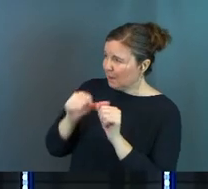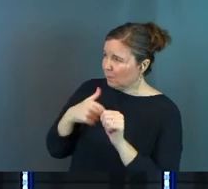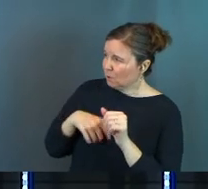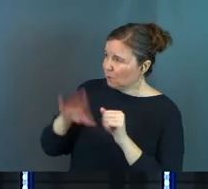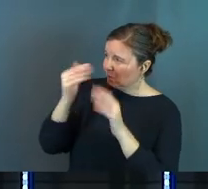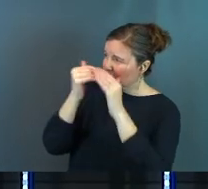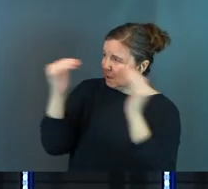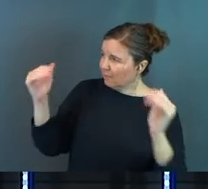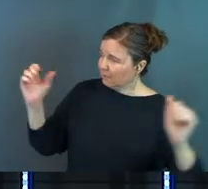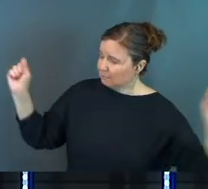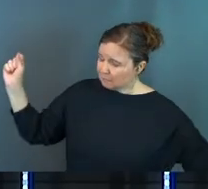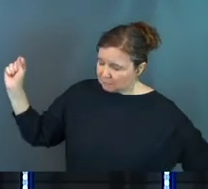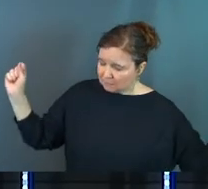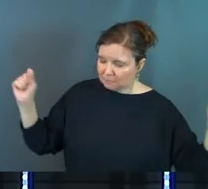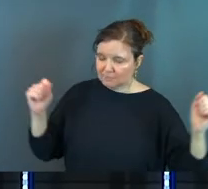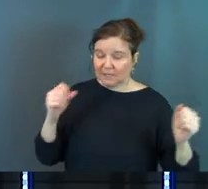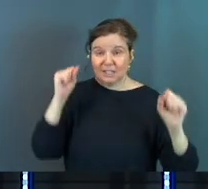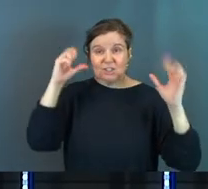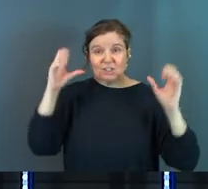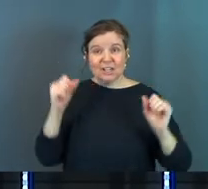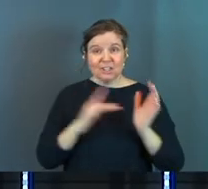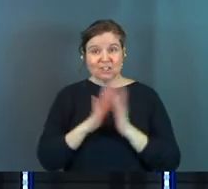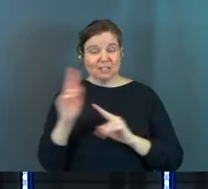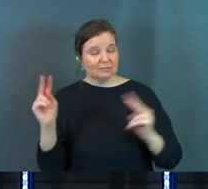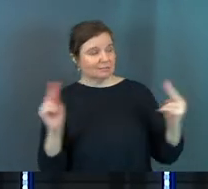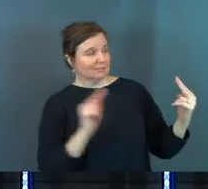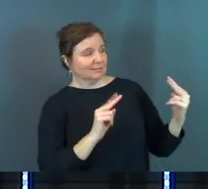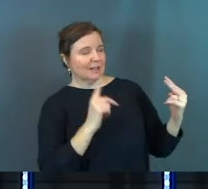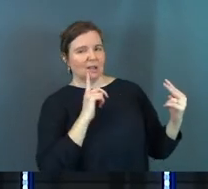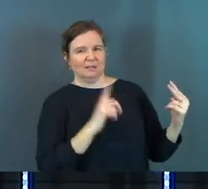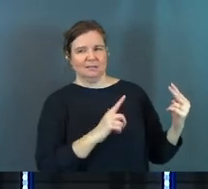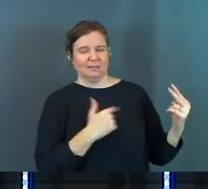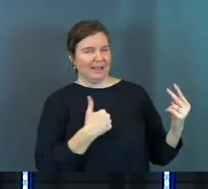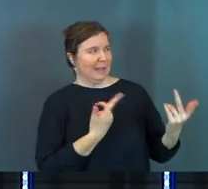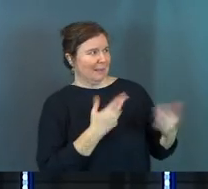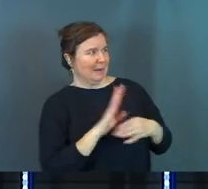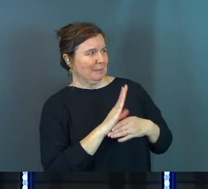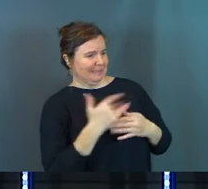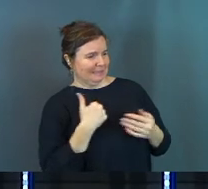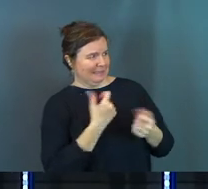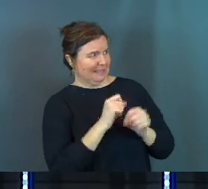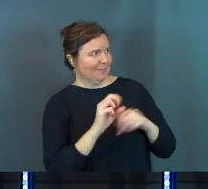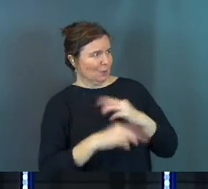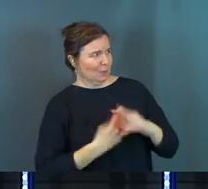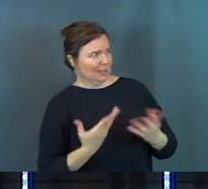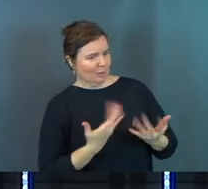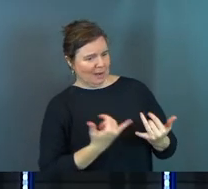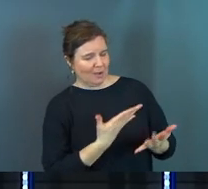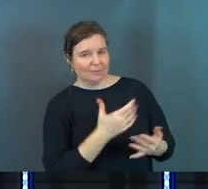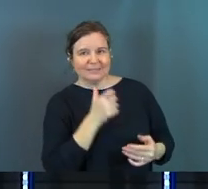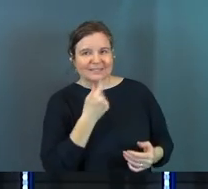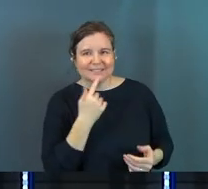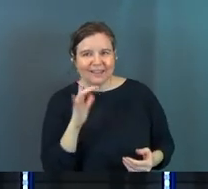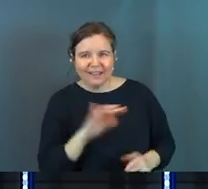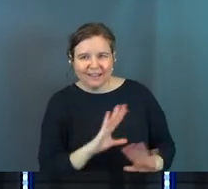kingdom? And shockingly, Jesus isn't like, I'm kind of busy saving the world over here.